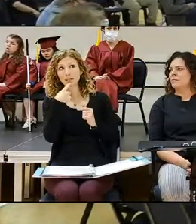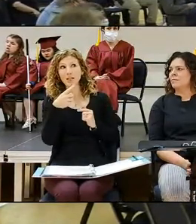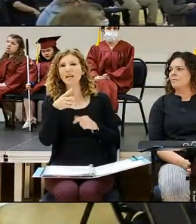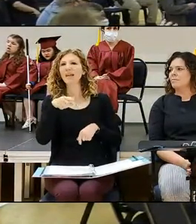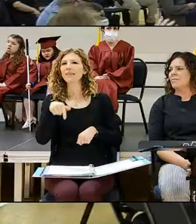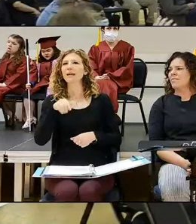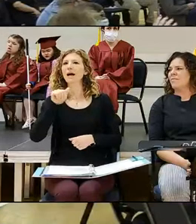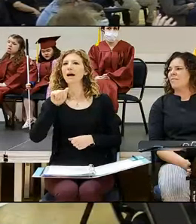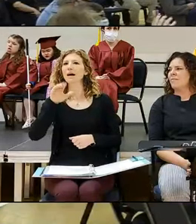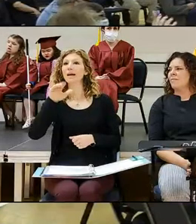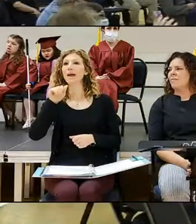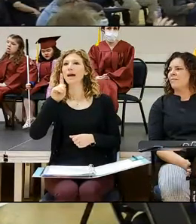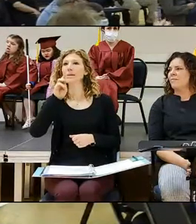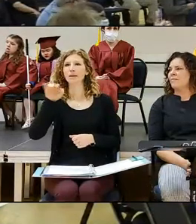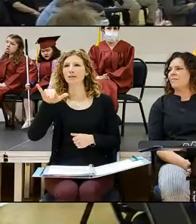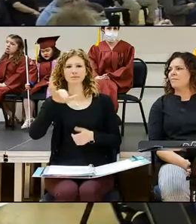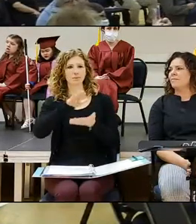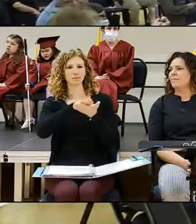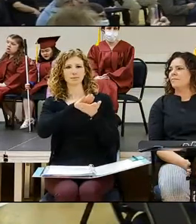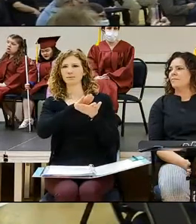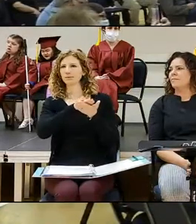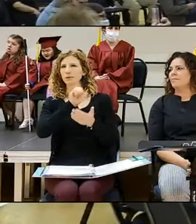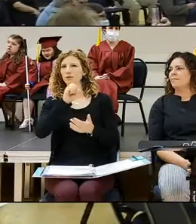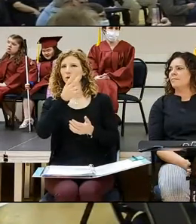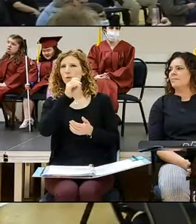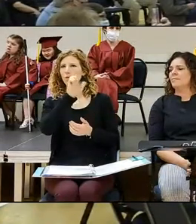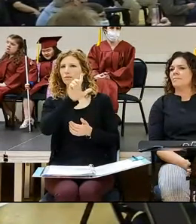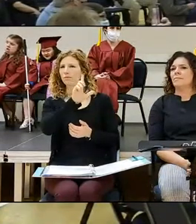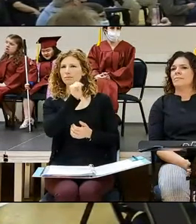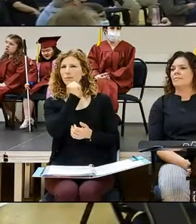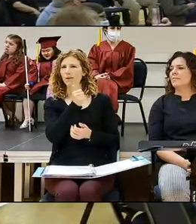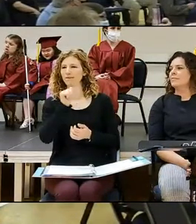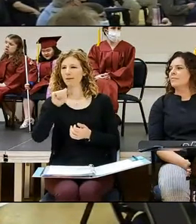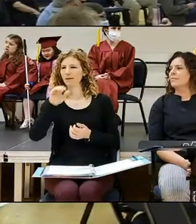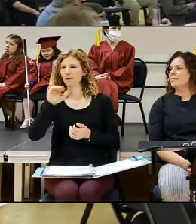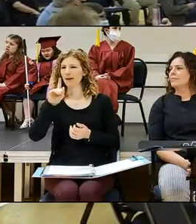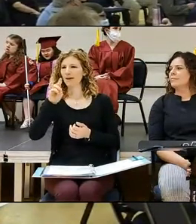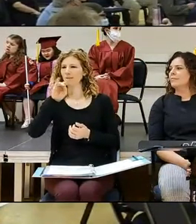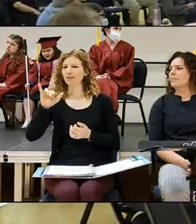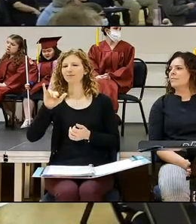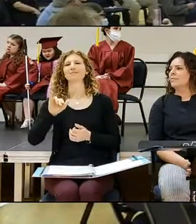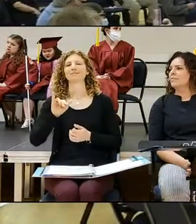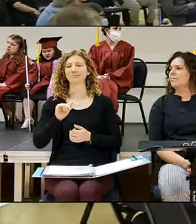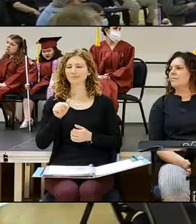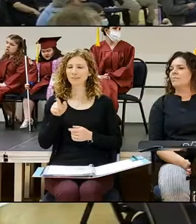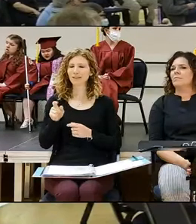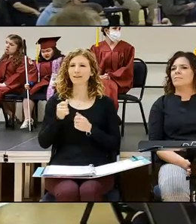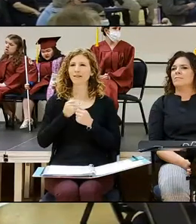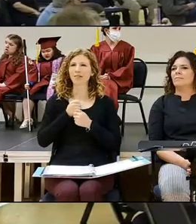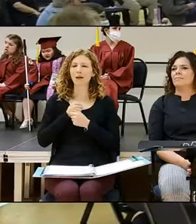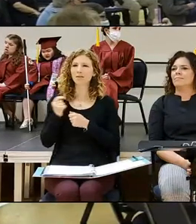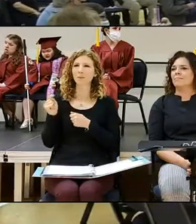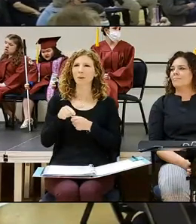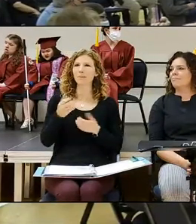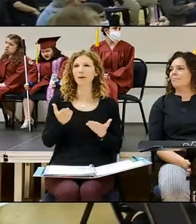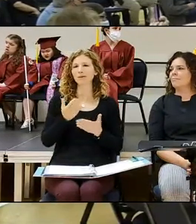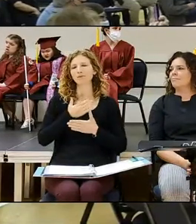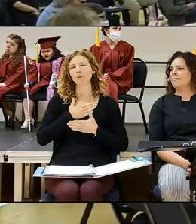the academy. It's a place that truly loves to come. And we appreciate that.